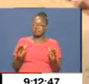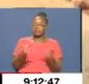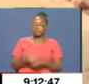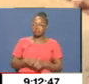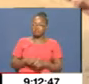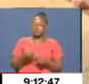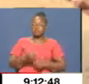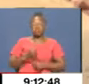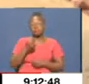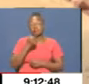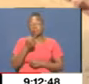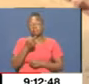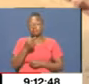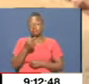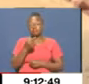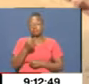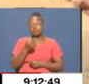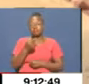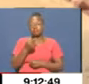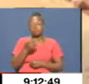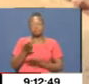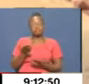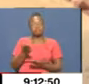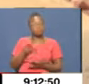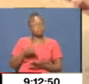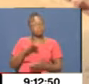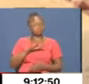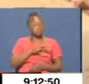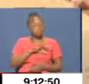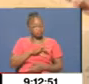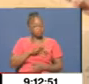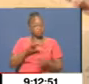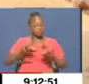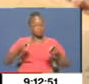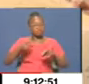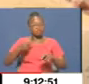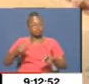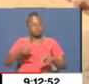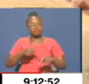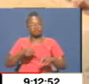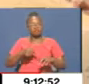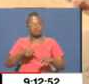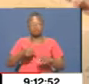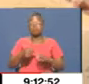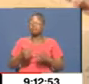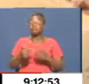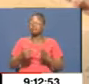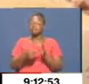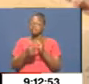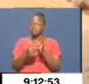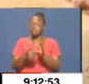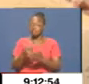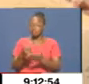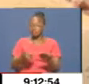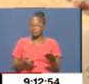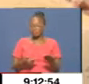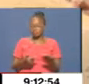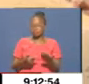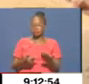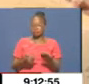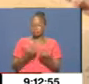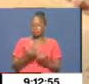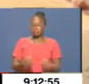confidently say that women have benefited, and in our assessments they have indicated that, or given a feedback that their children